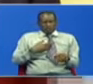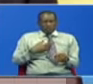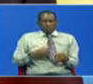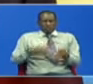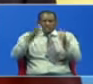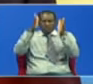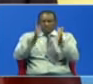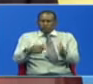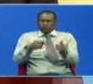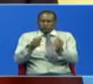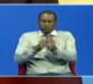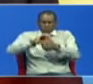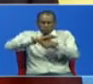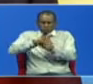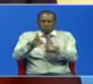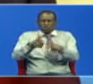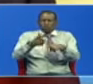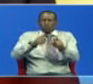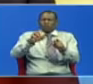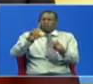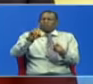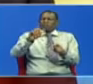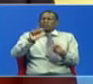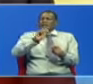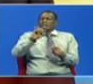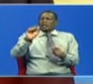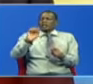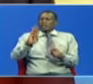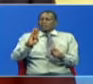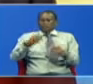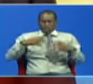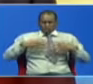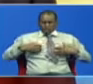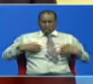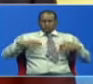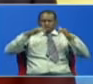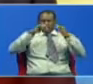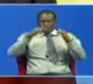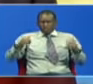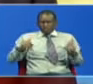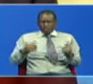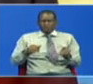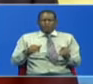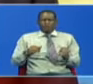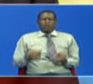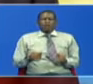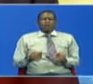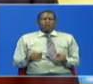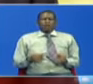positives from Dadaab, especially Dadaab refugee camp. And